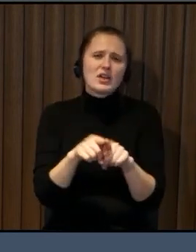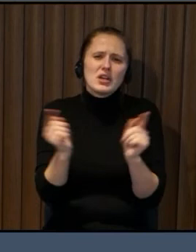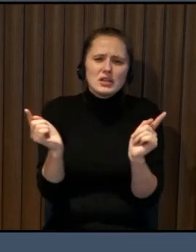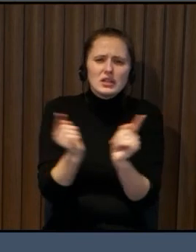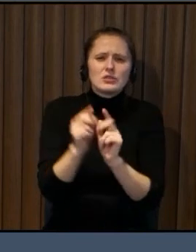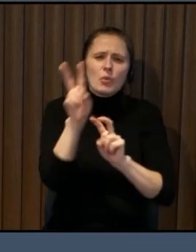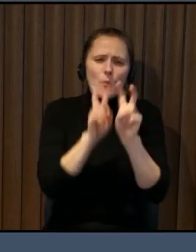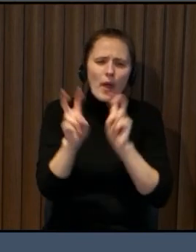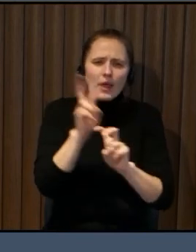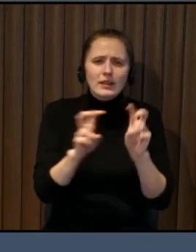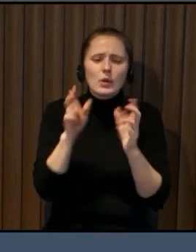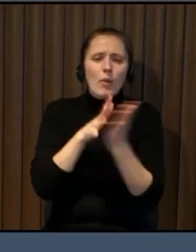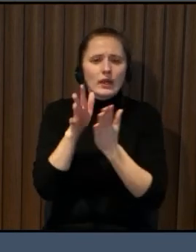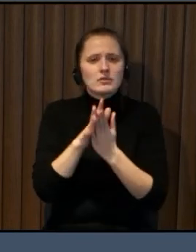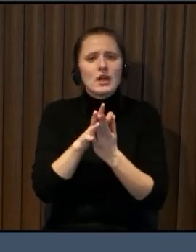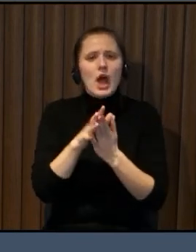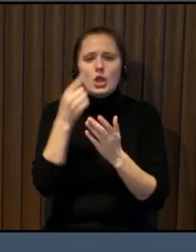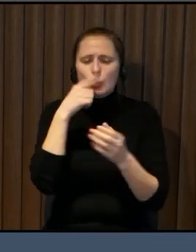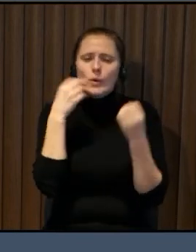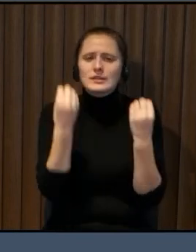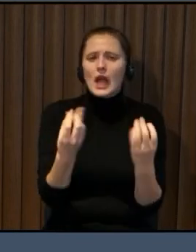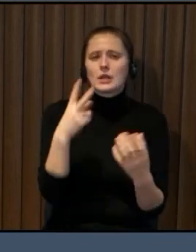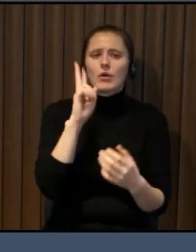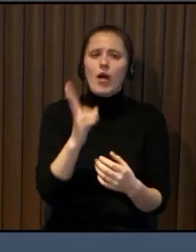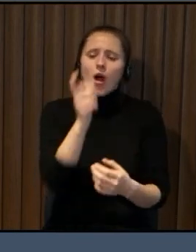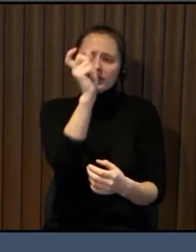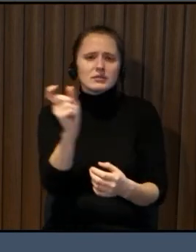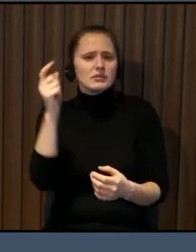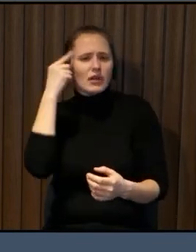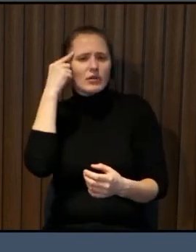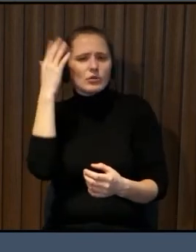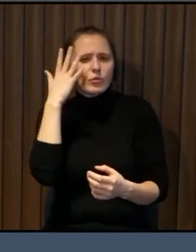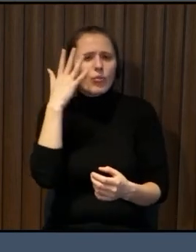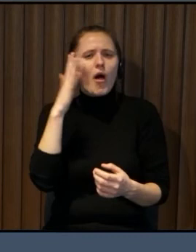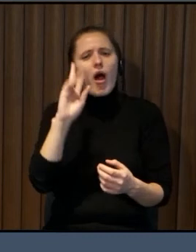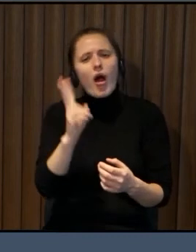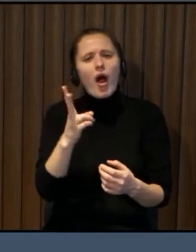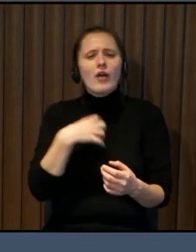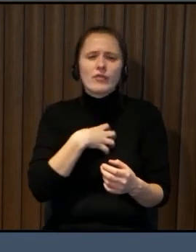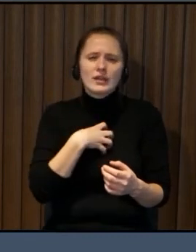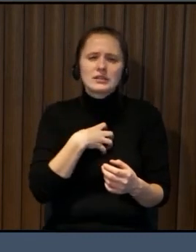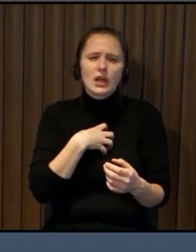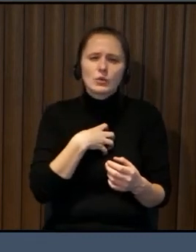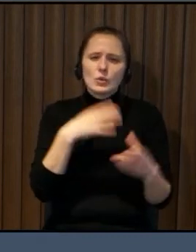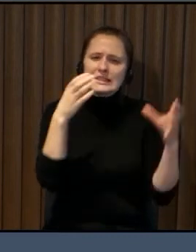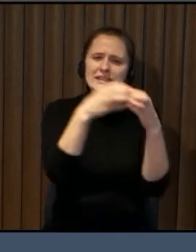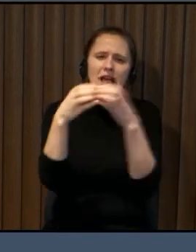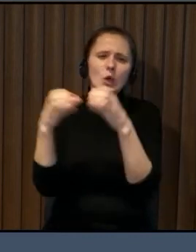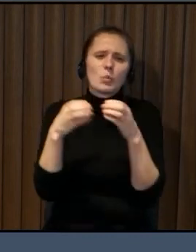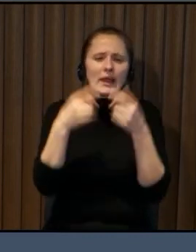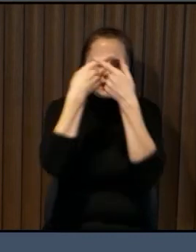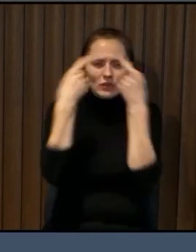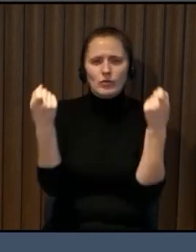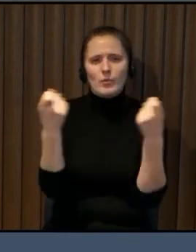do it. So this is like a little research, and it will help you to understand how people think the content has to